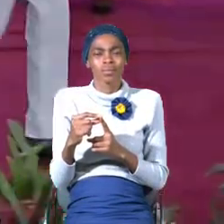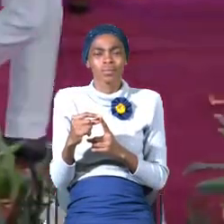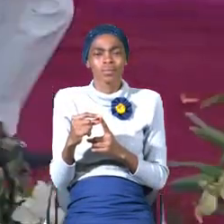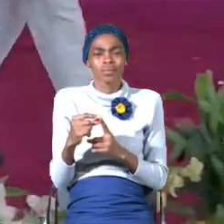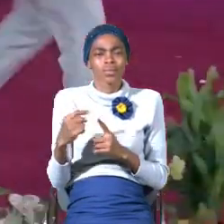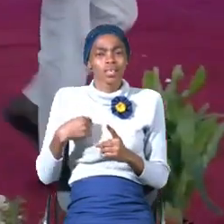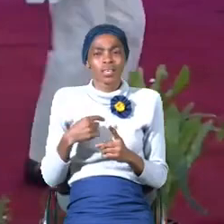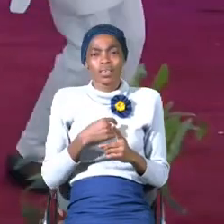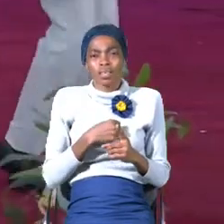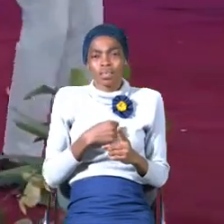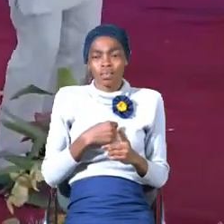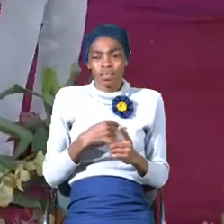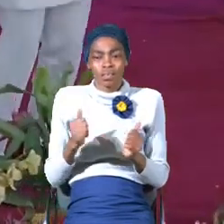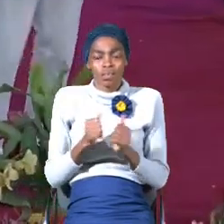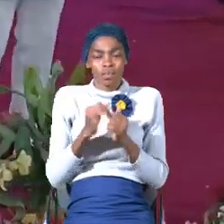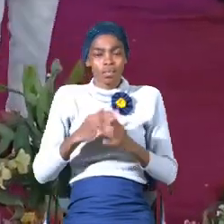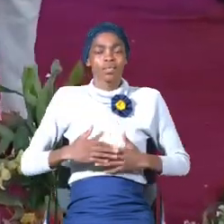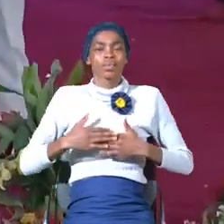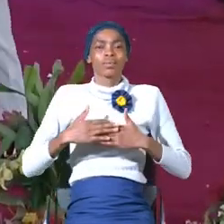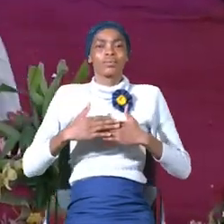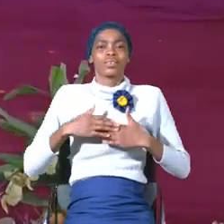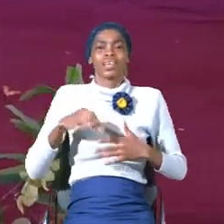With your breath of life,